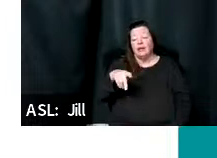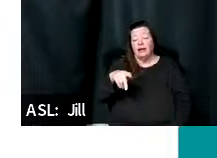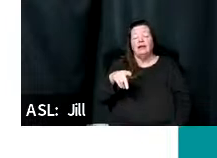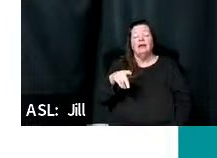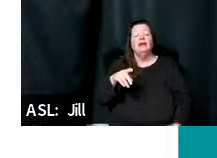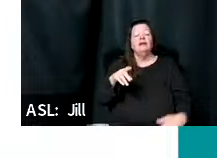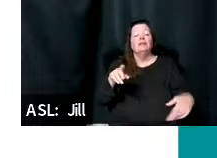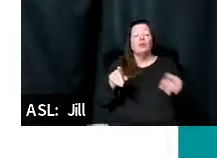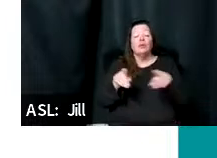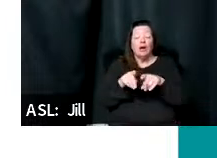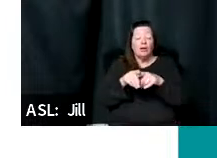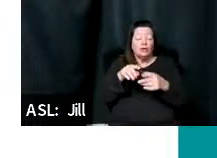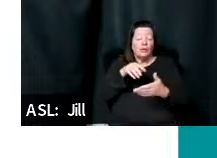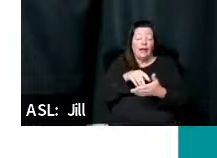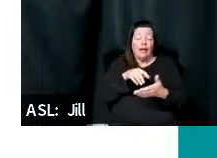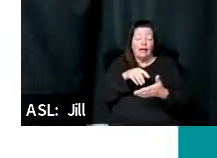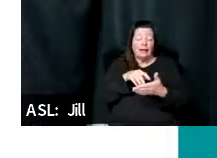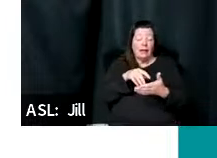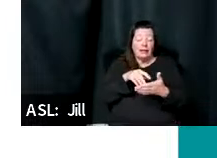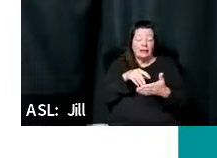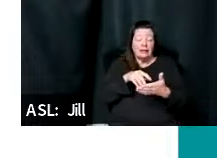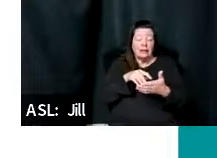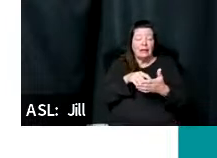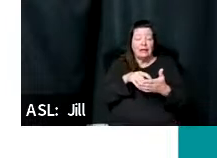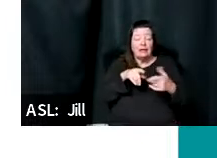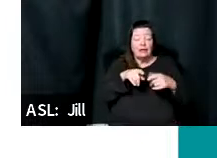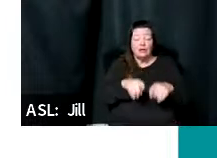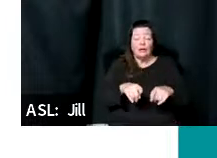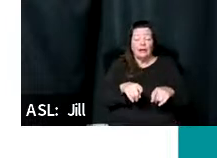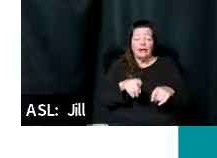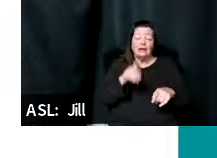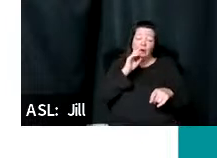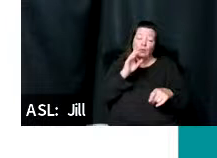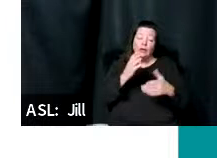during construction, this program will have economic